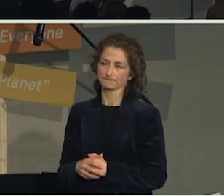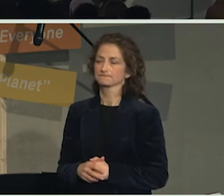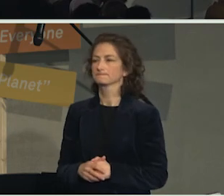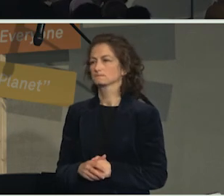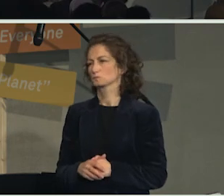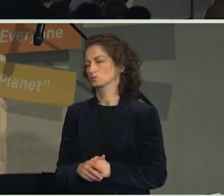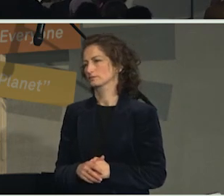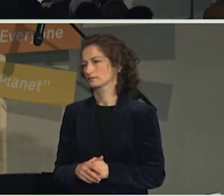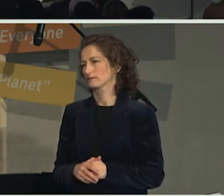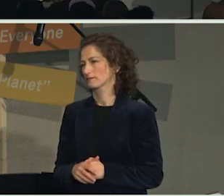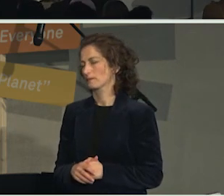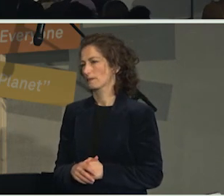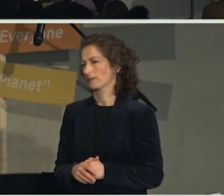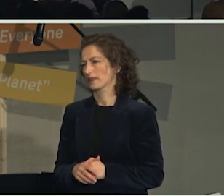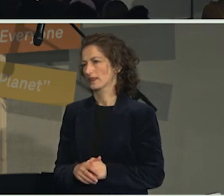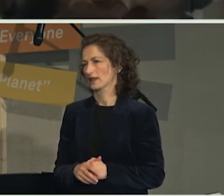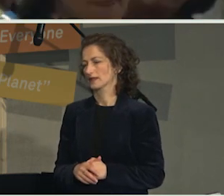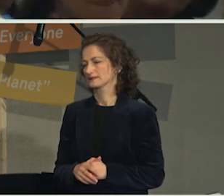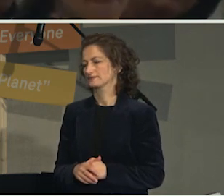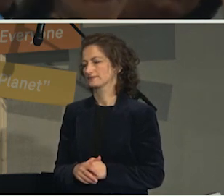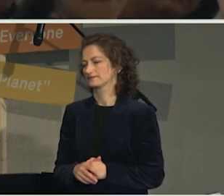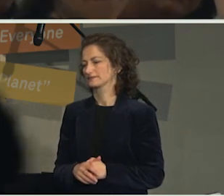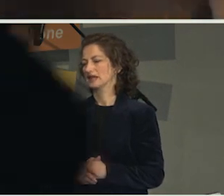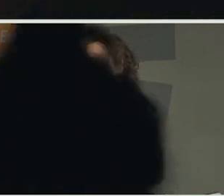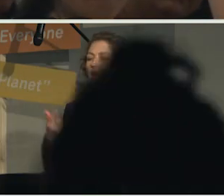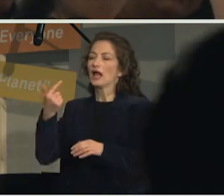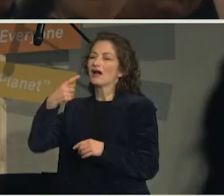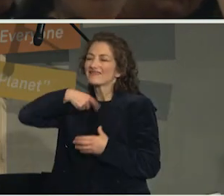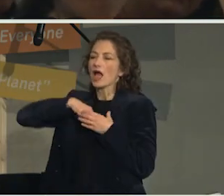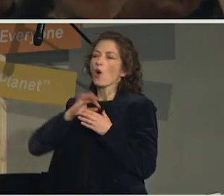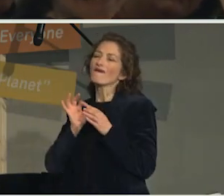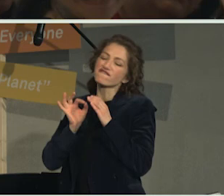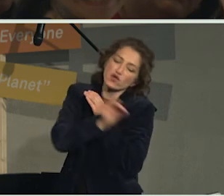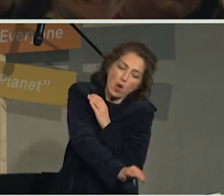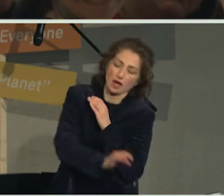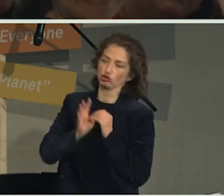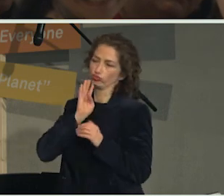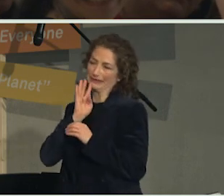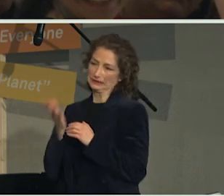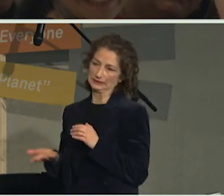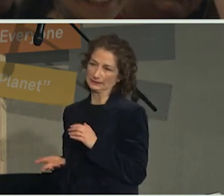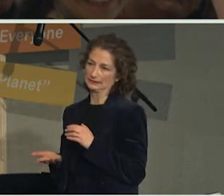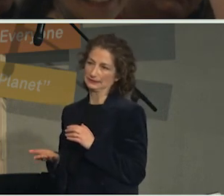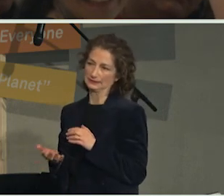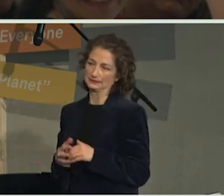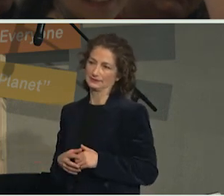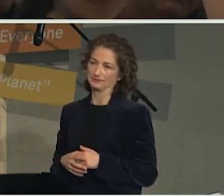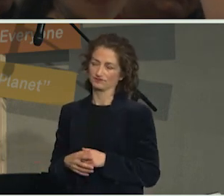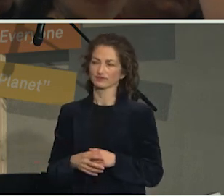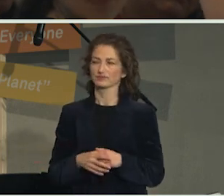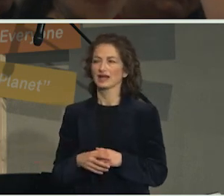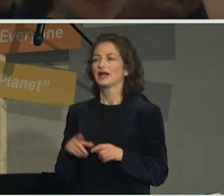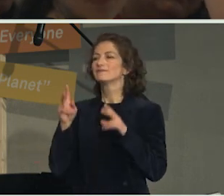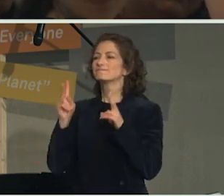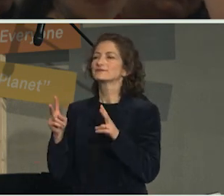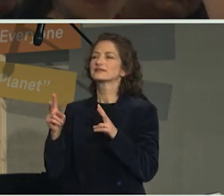don't get to really, we speak for them, but they're like, okay, it's just like, yeah, okay, but nobody really gets it. So how